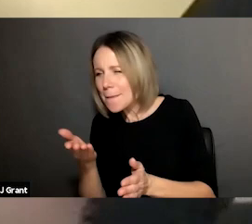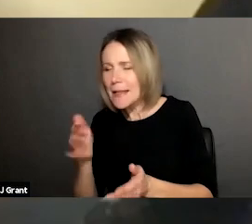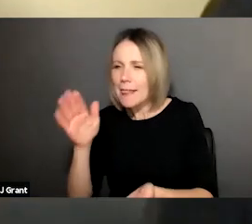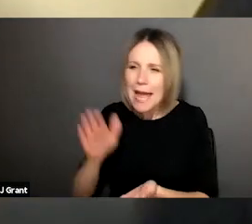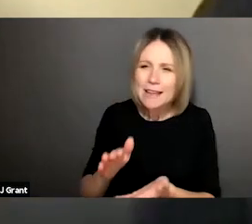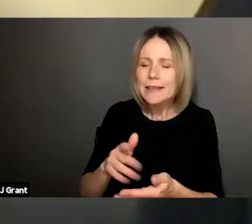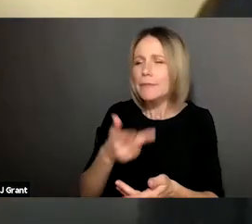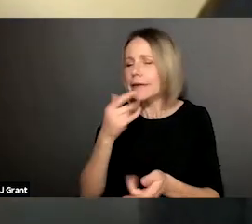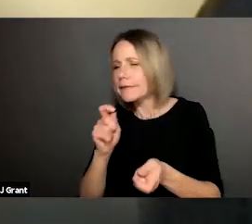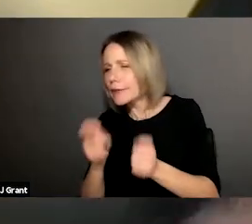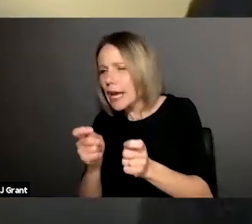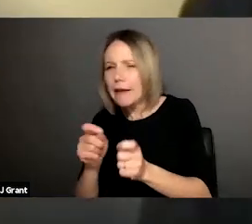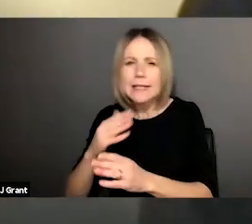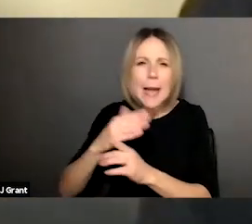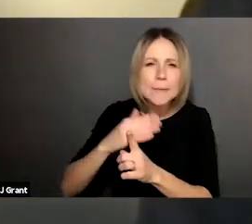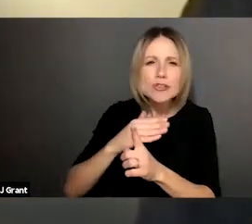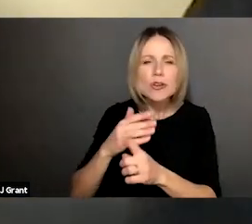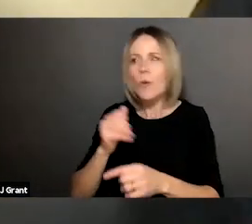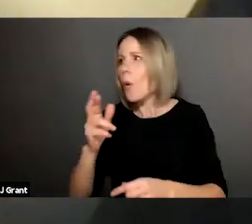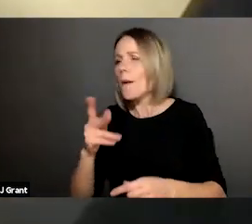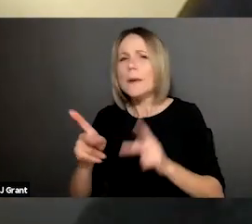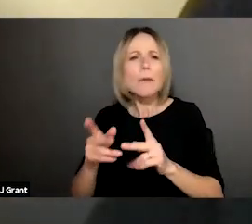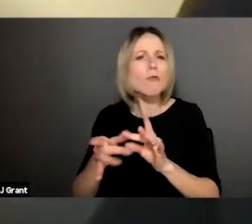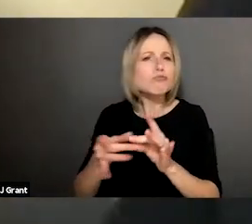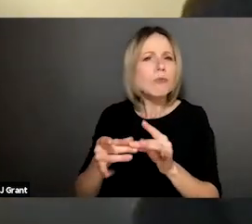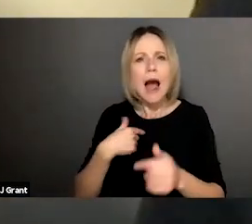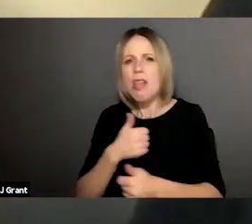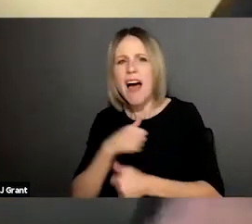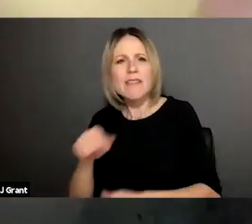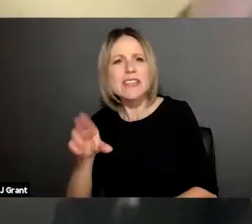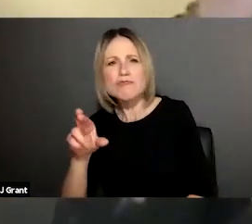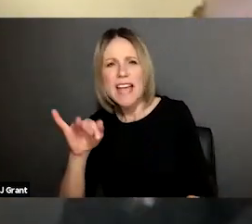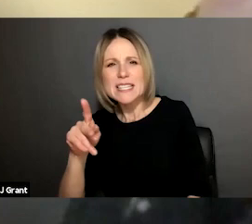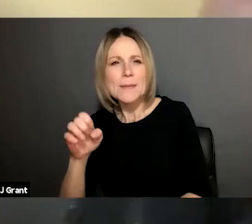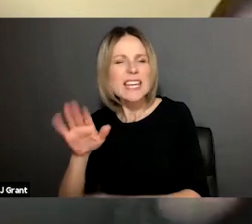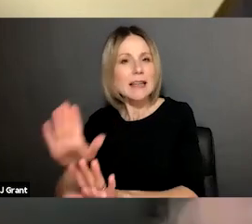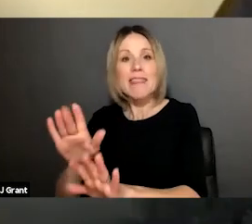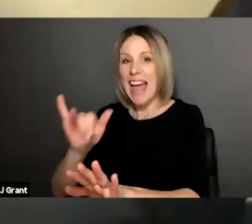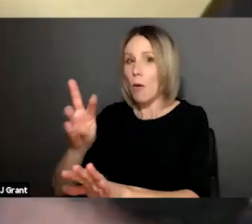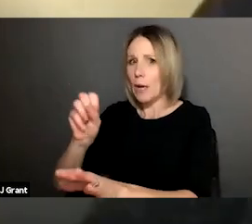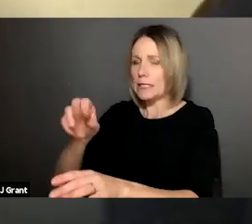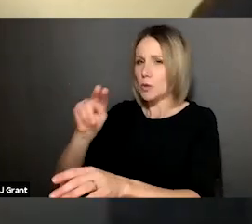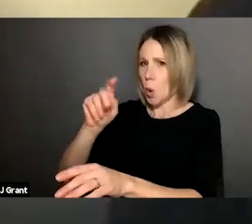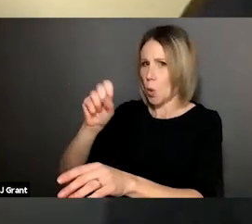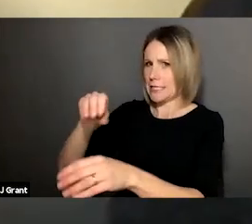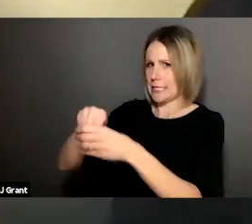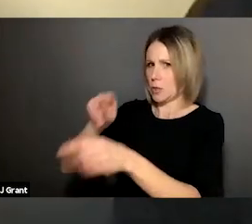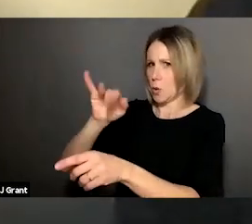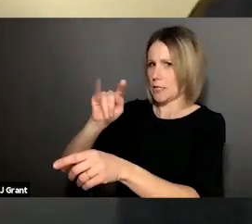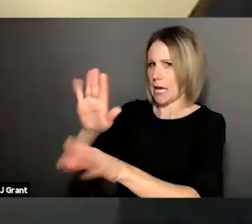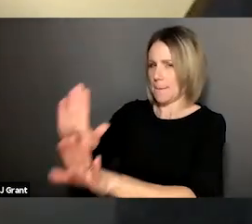etc. And that worked out really well. Meanwhile, over in Facebook land, fights were breaking